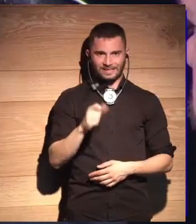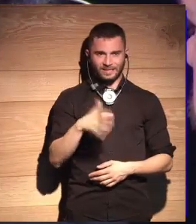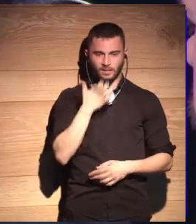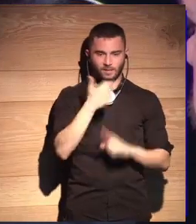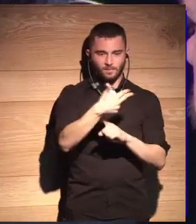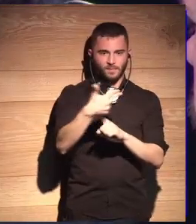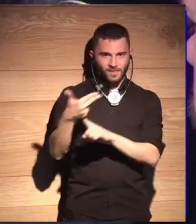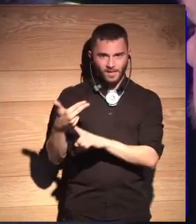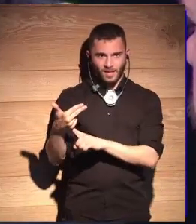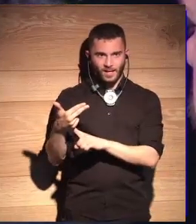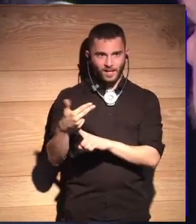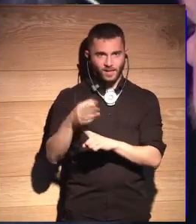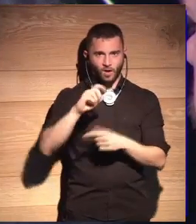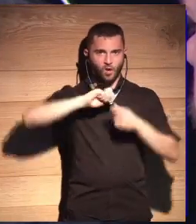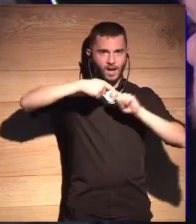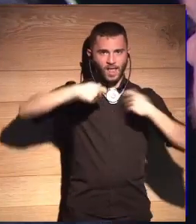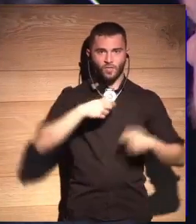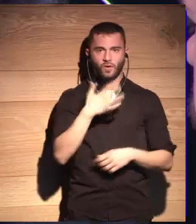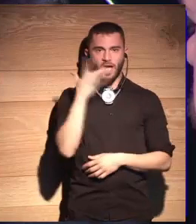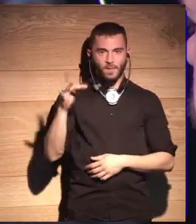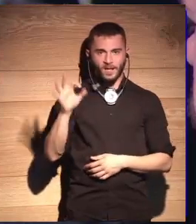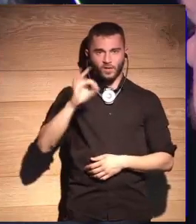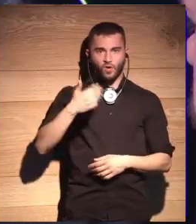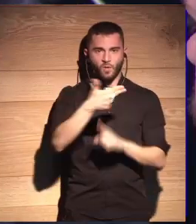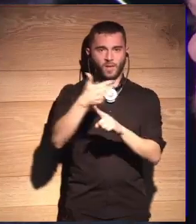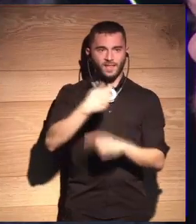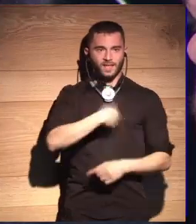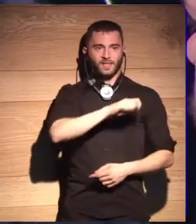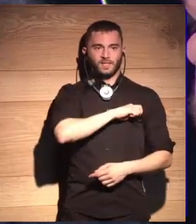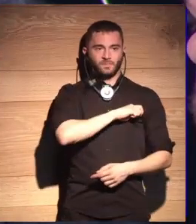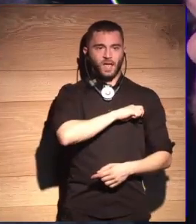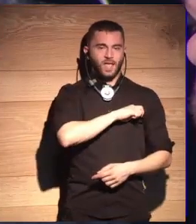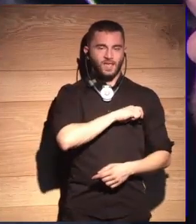Spain. People with a flag or with a yellow